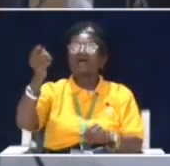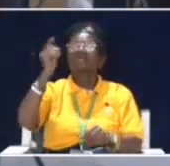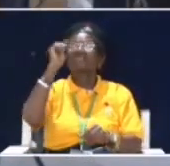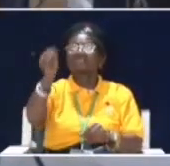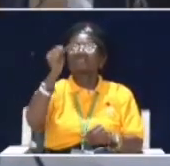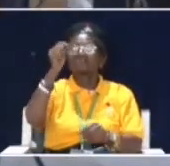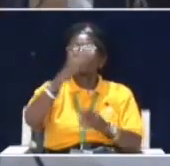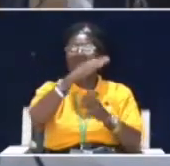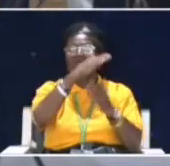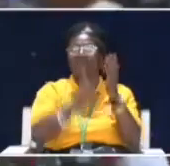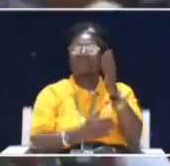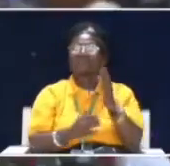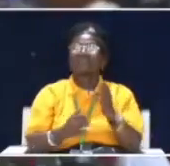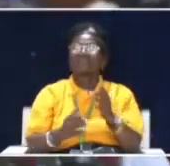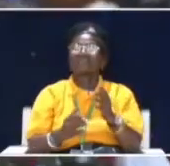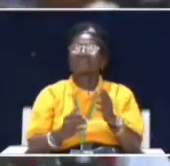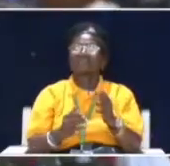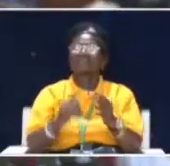complete.